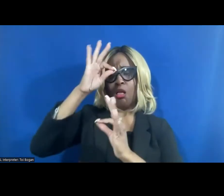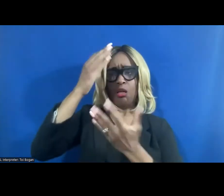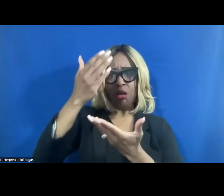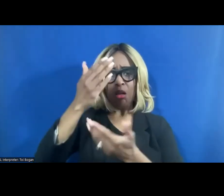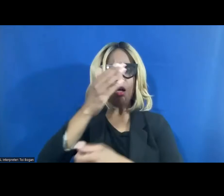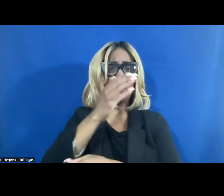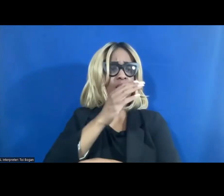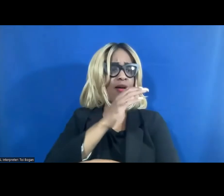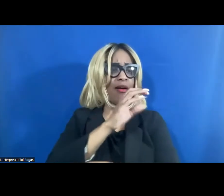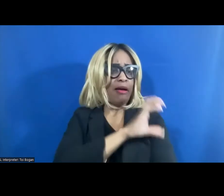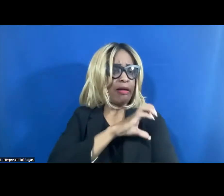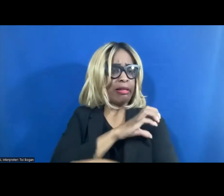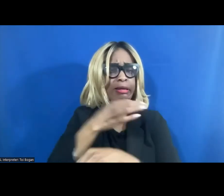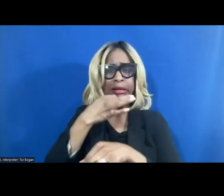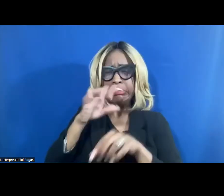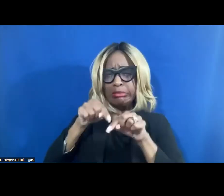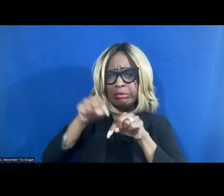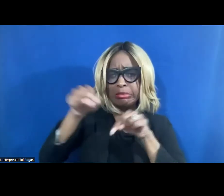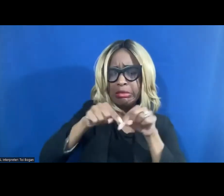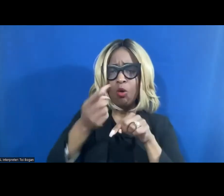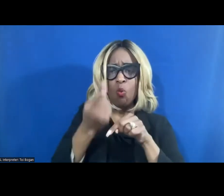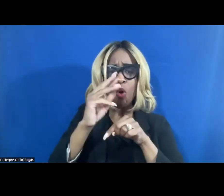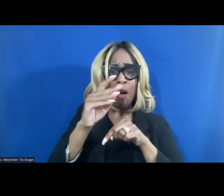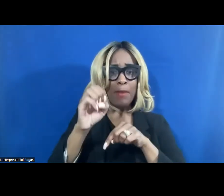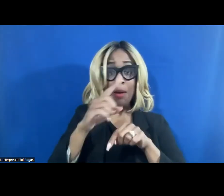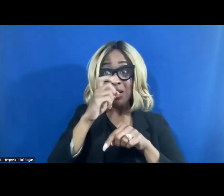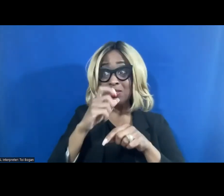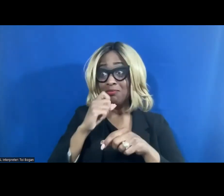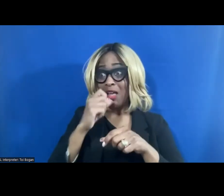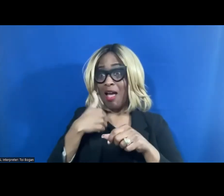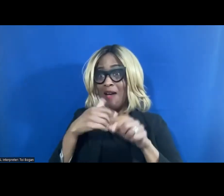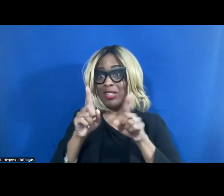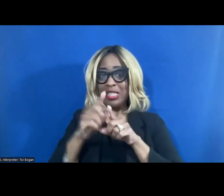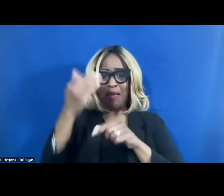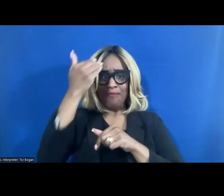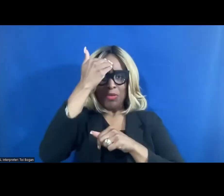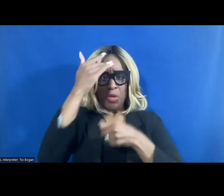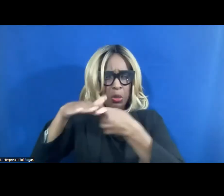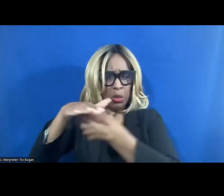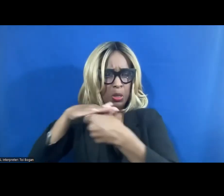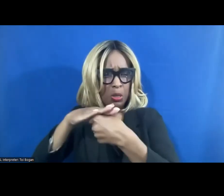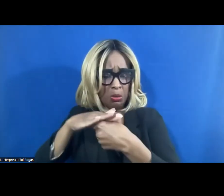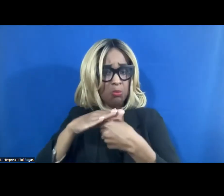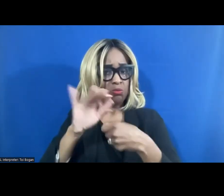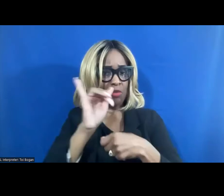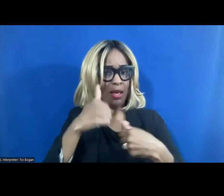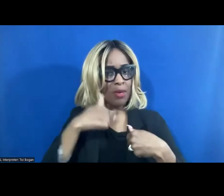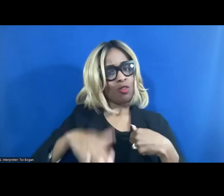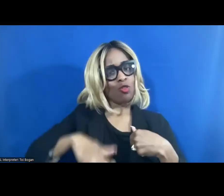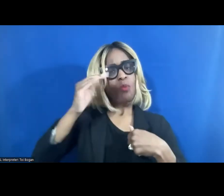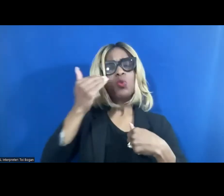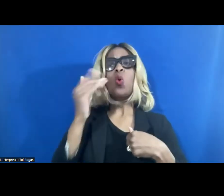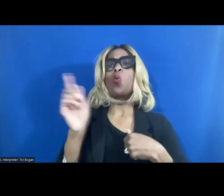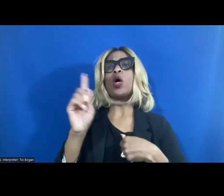a mile down the road, right? They don't have the familiarity that I have in growing up and knowing what are the landmarks in